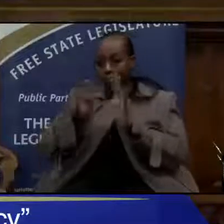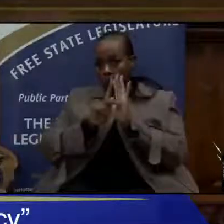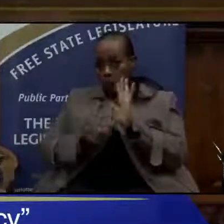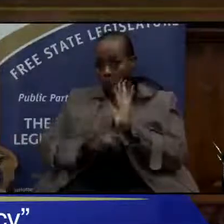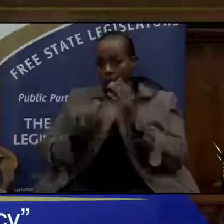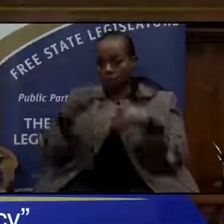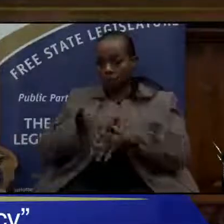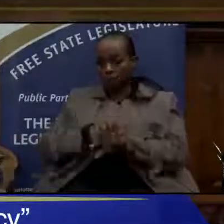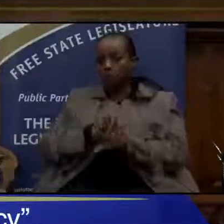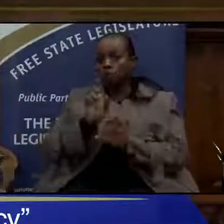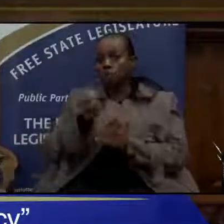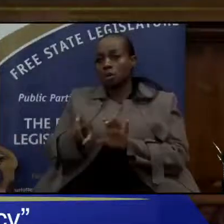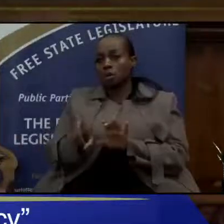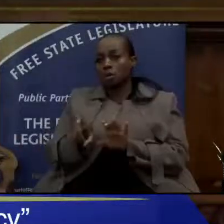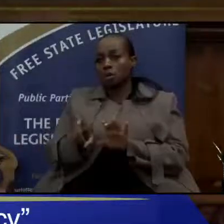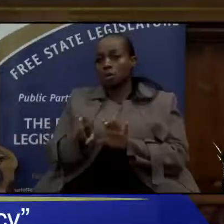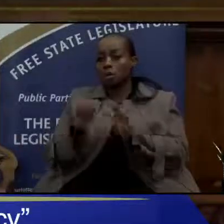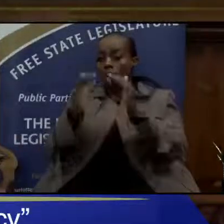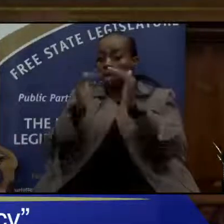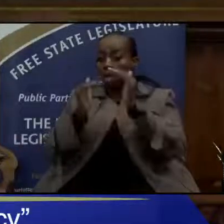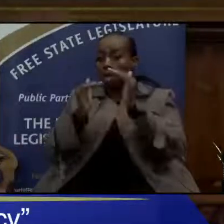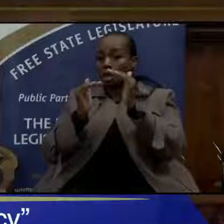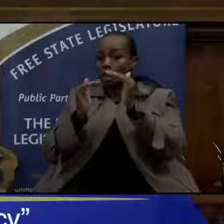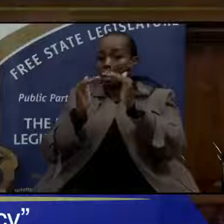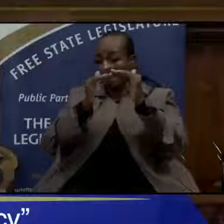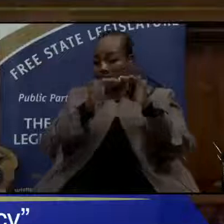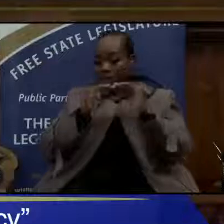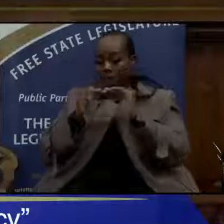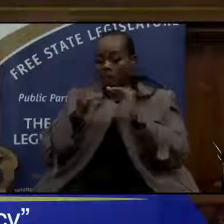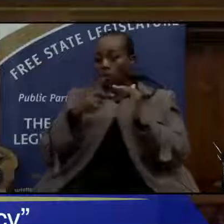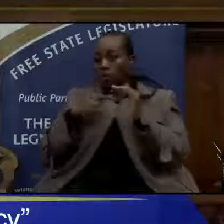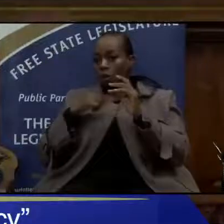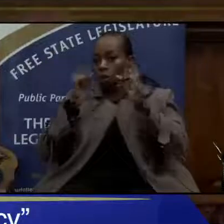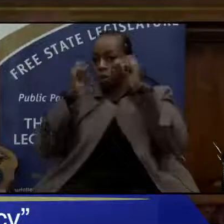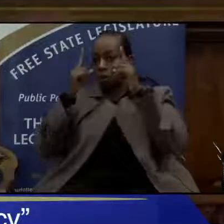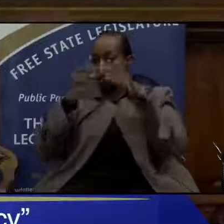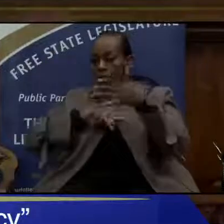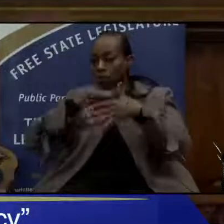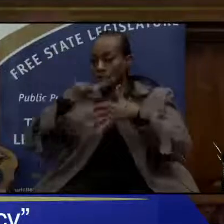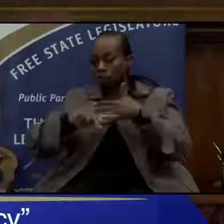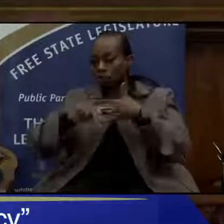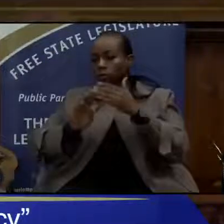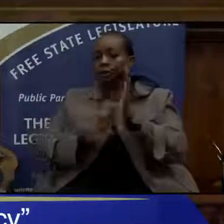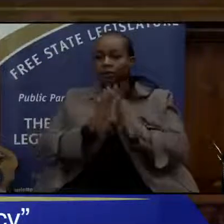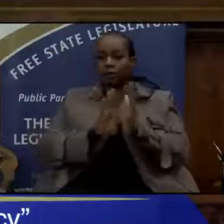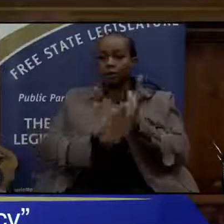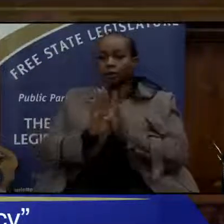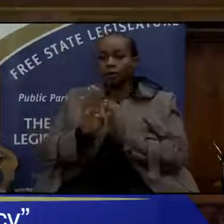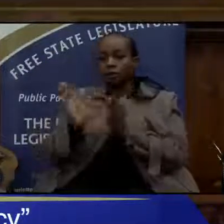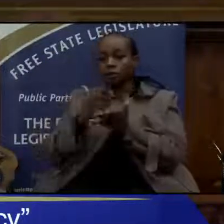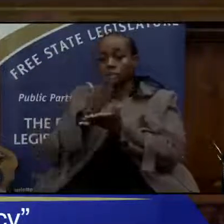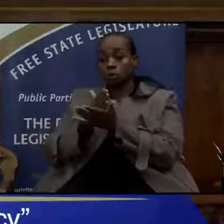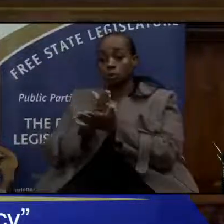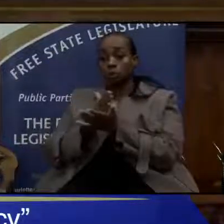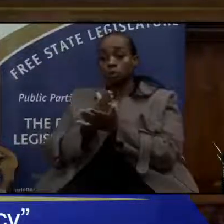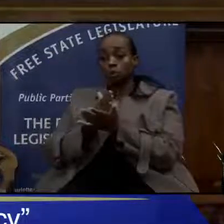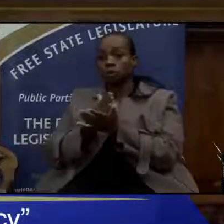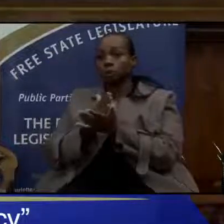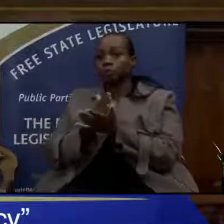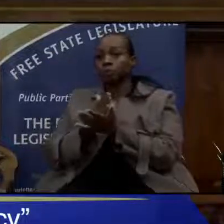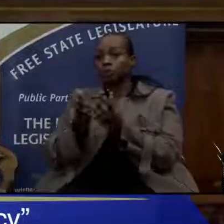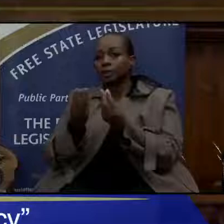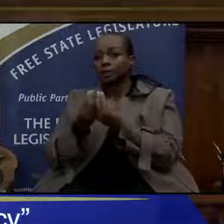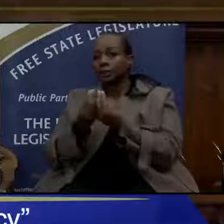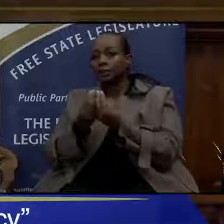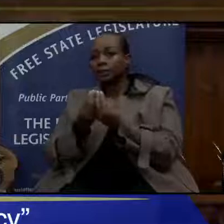are implemented. Equally, we will increase awareness campaign and emphasize the damaging